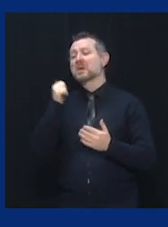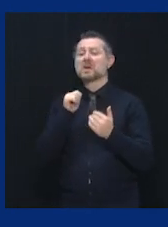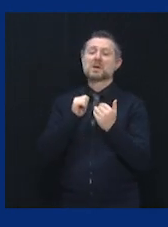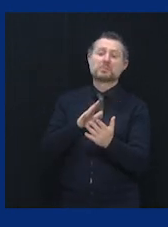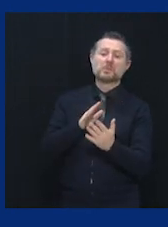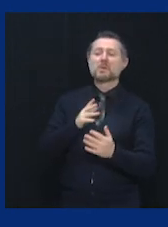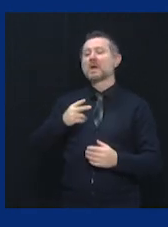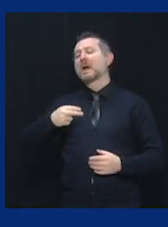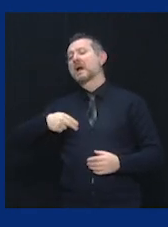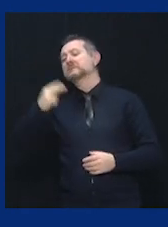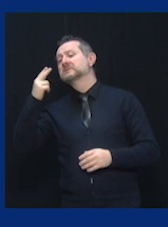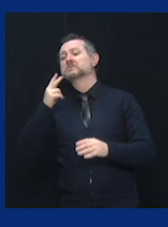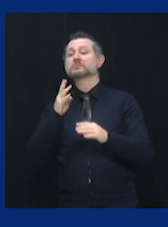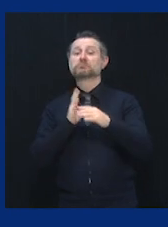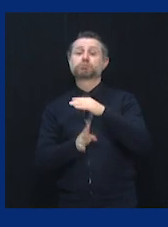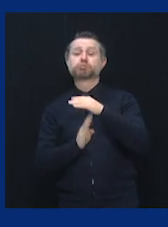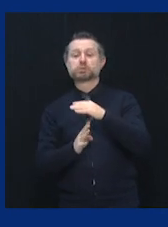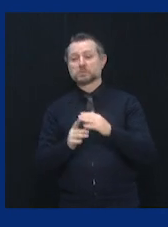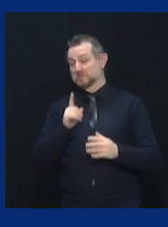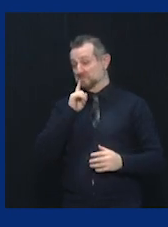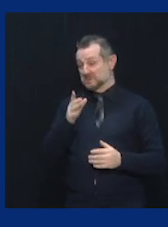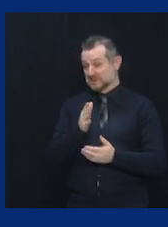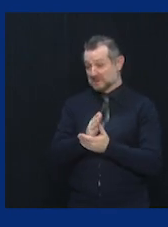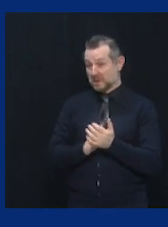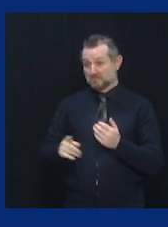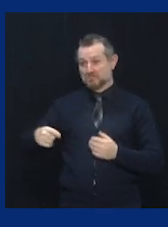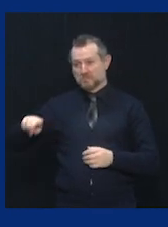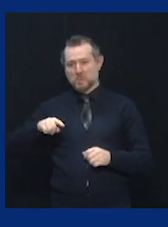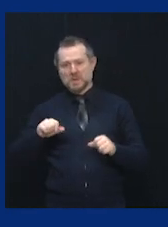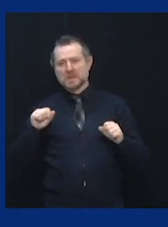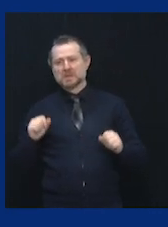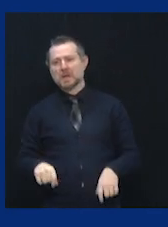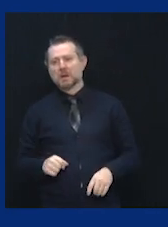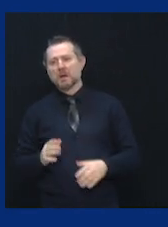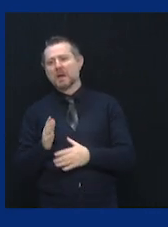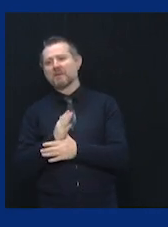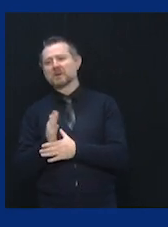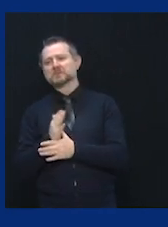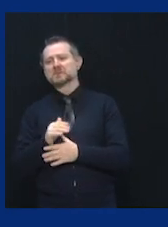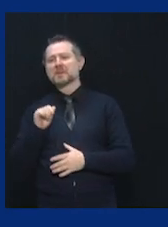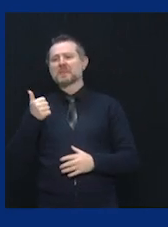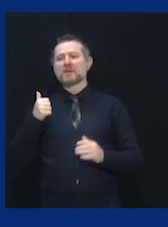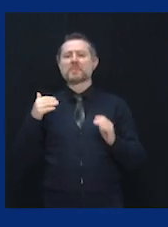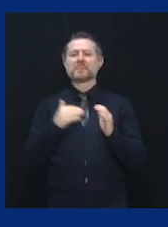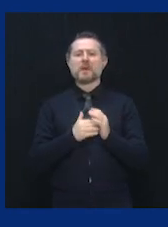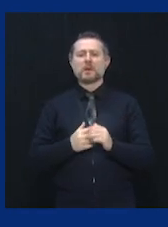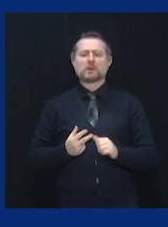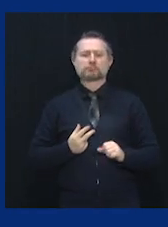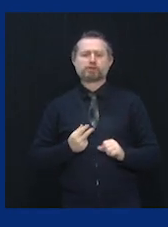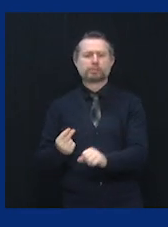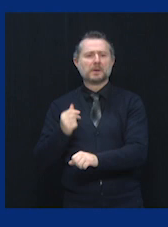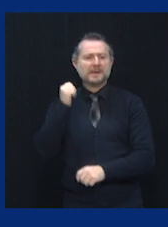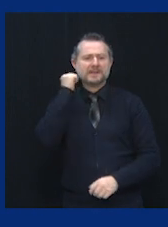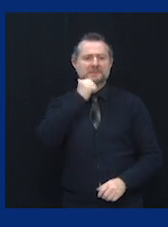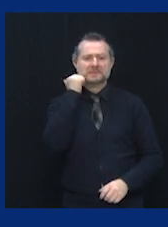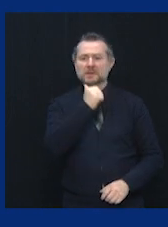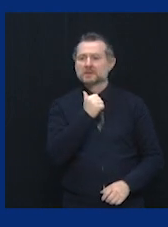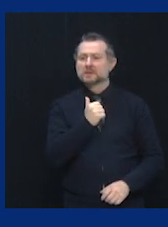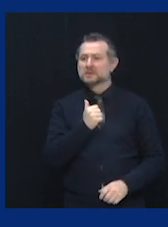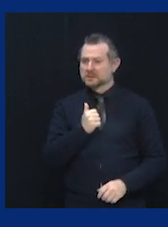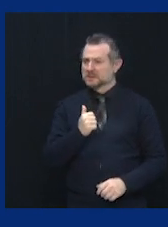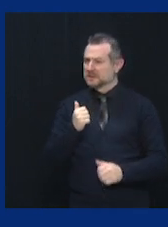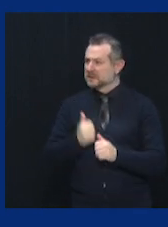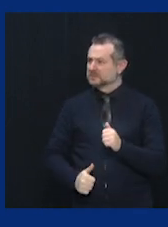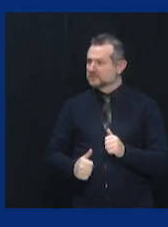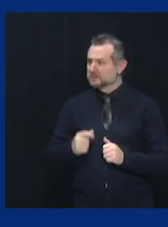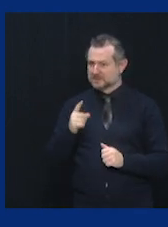have mass vaccination sites that could do 10,000 a day per site. So we can